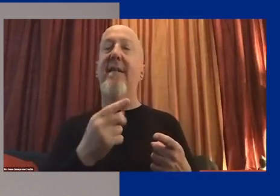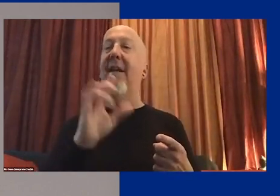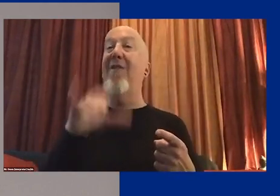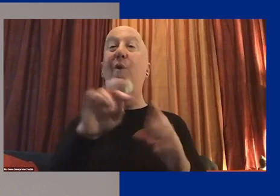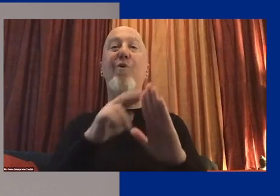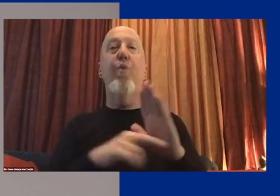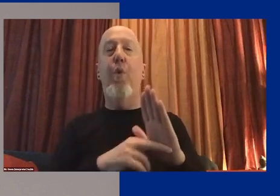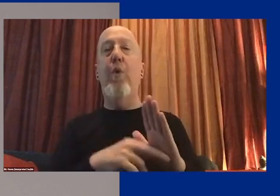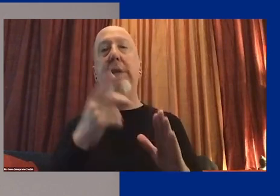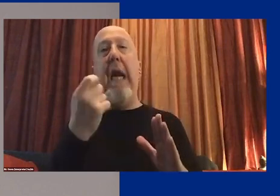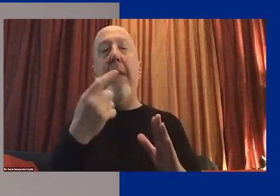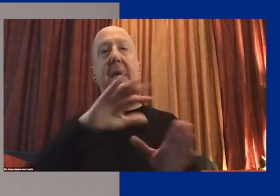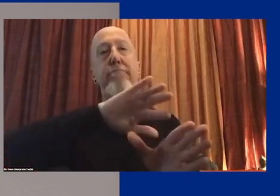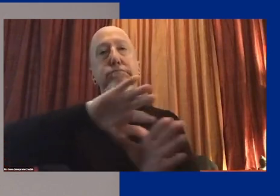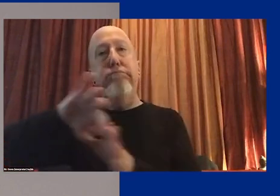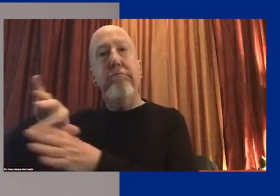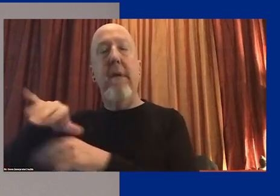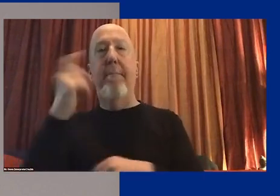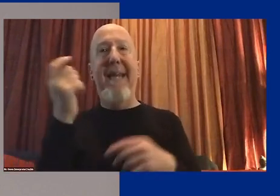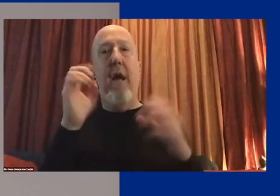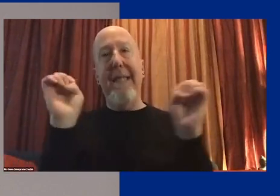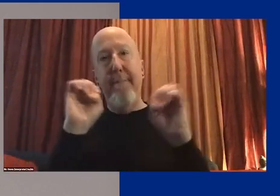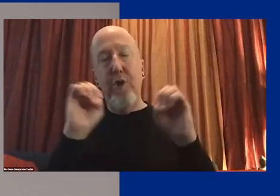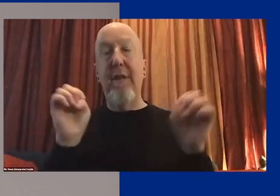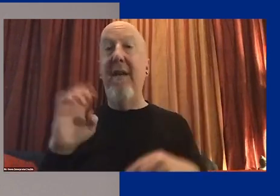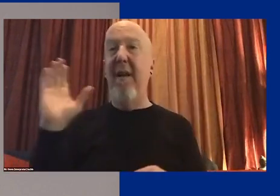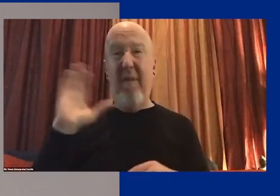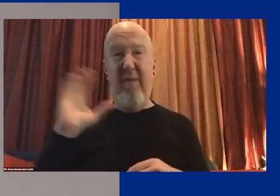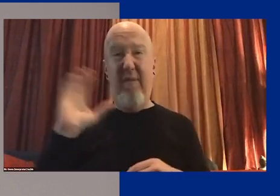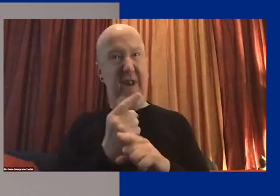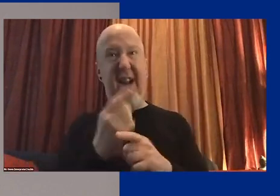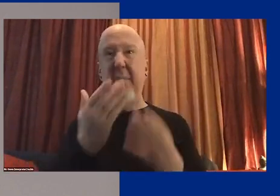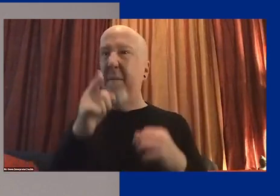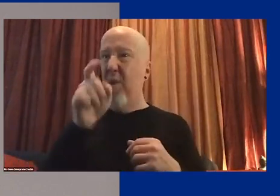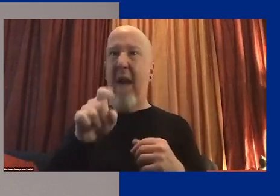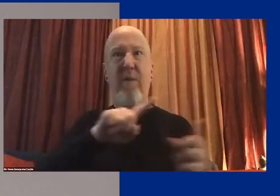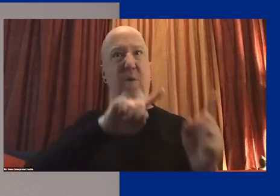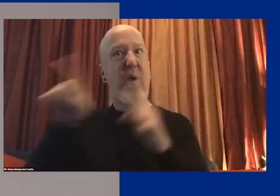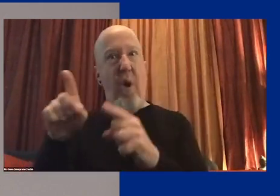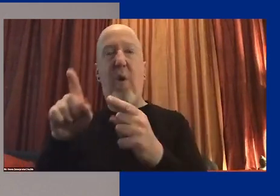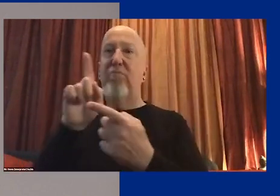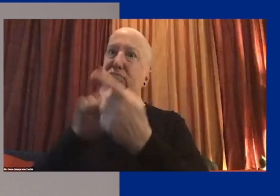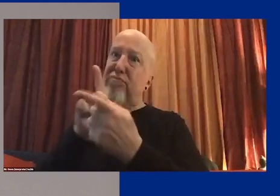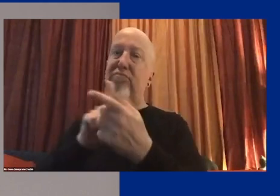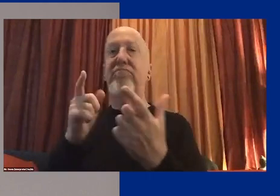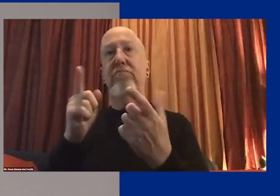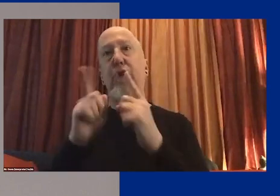relaxed because of the emergency. So where previously you might have had to visit with your healthcare provider in